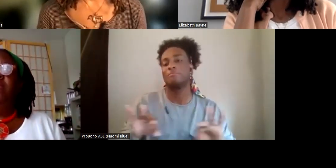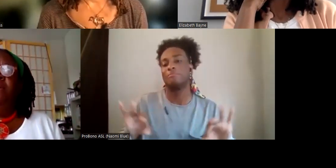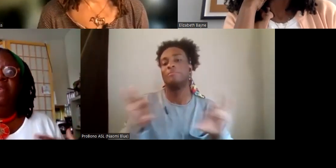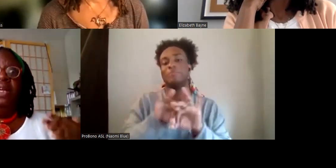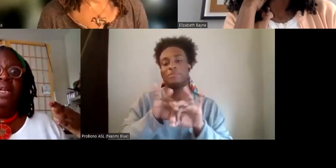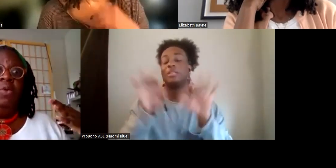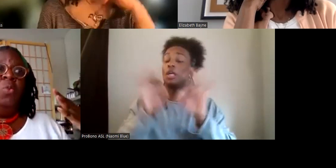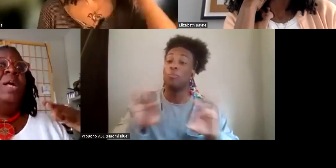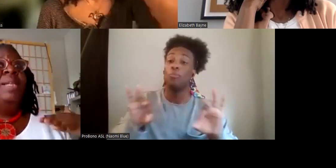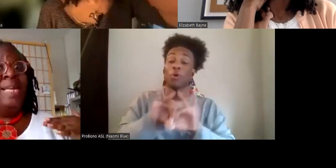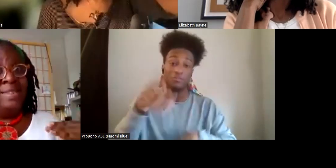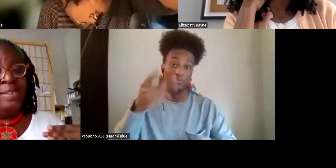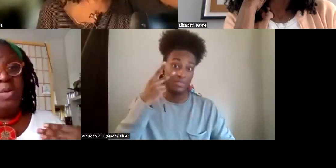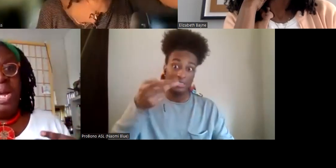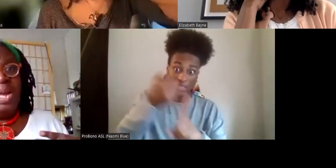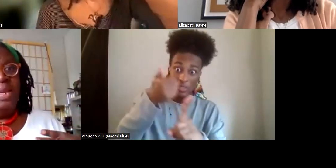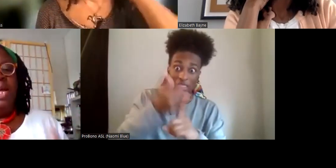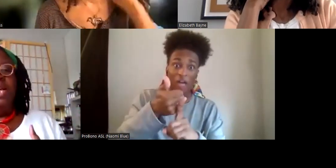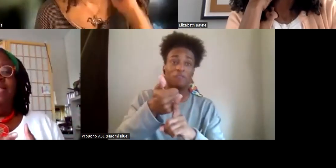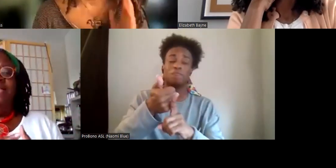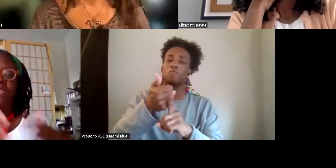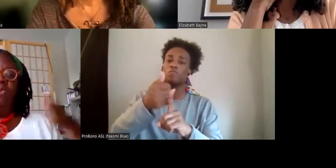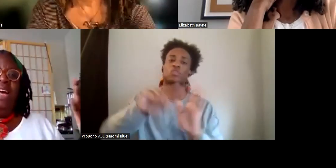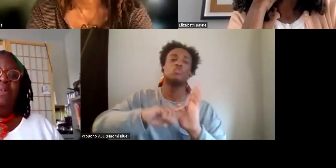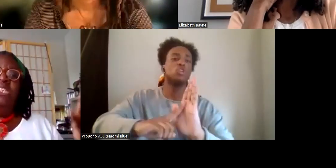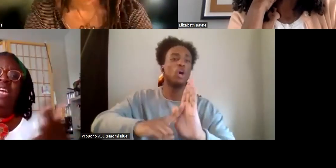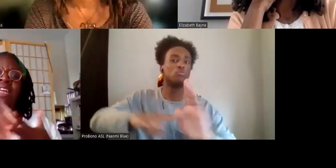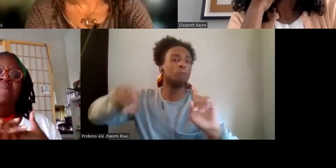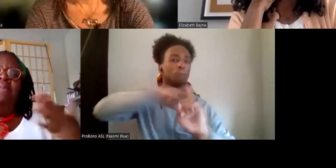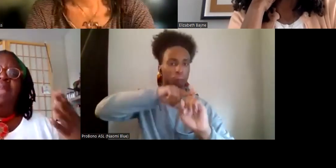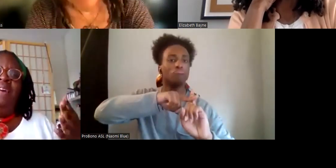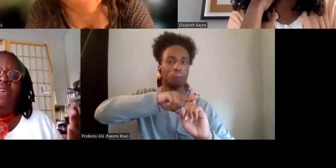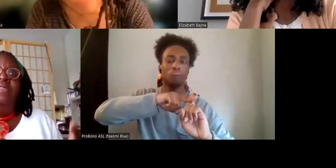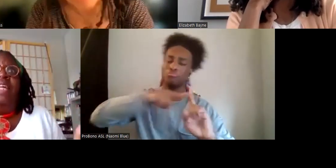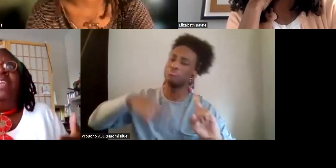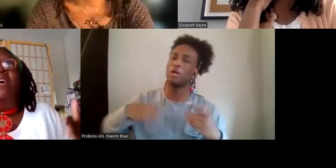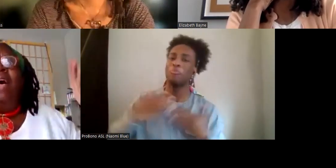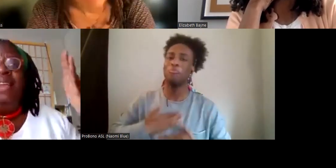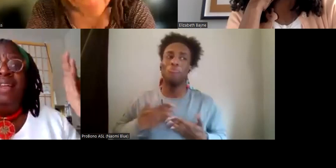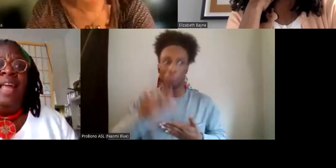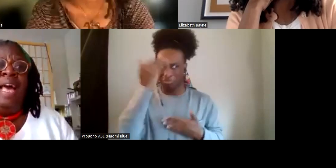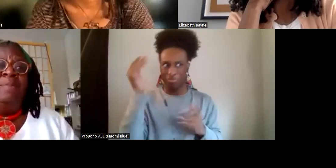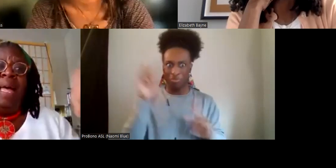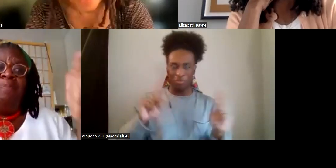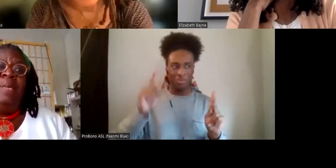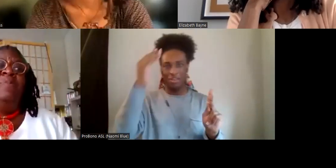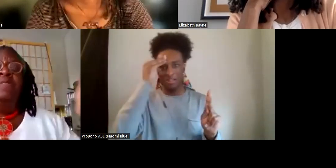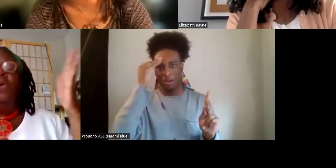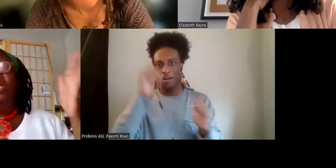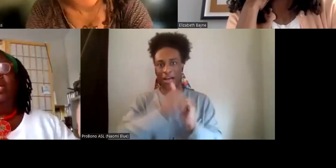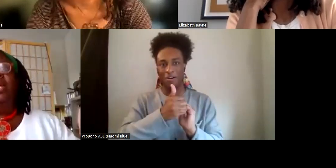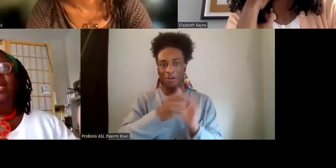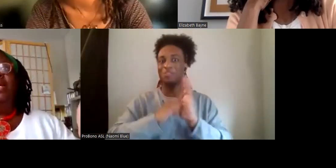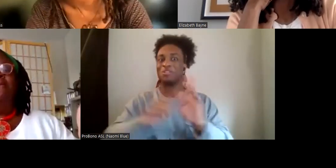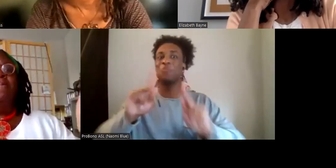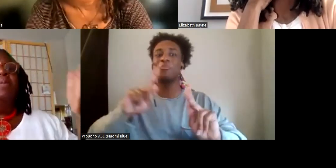you see yourself well lit, right? Because this is what I appreciate about Black folks. They know how to light Black people